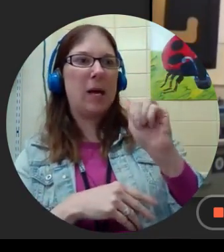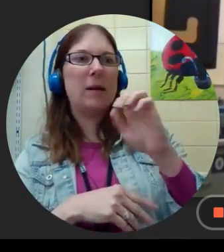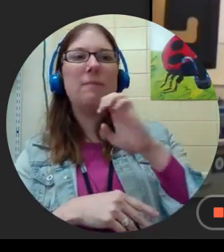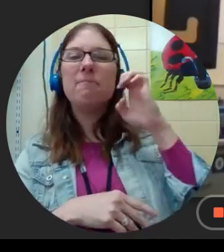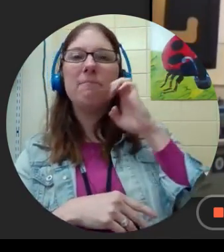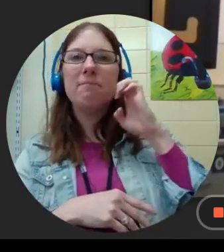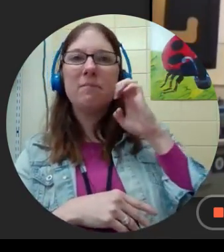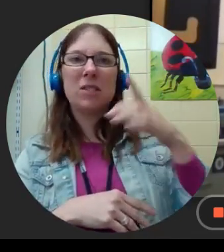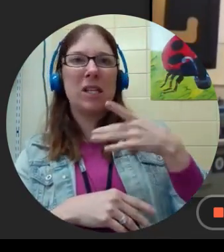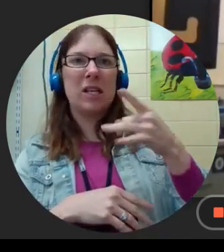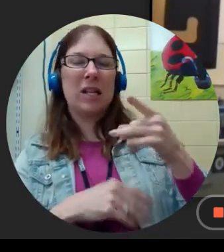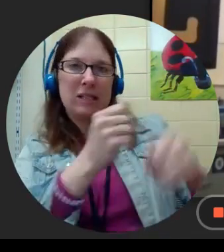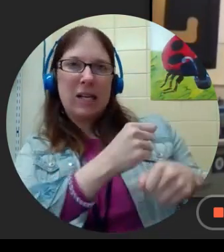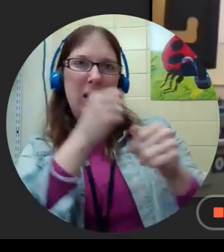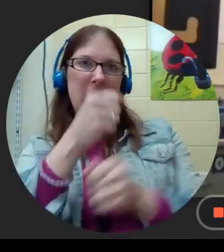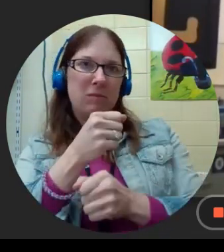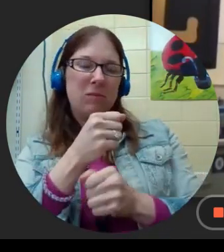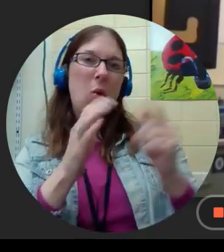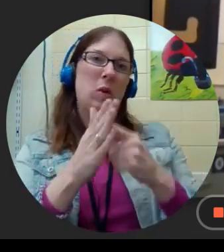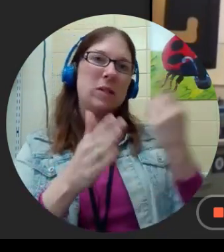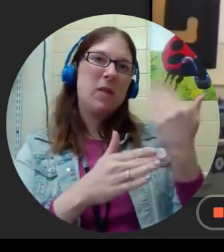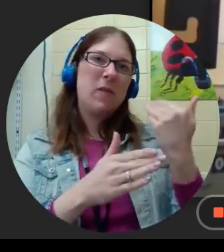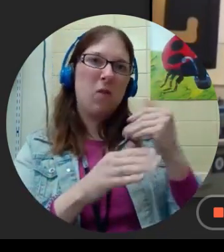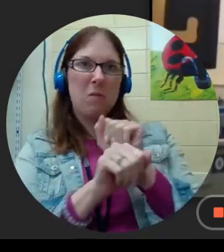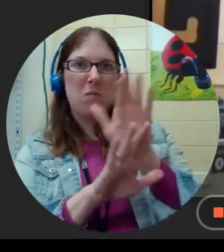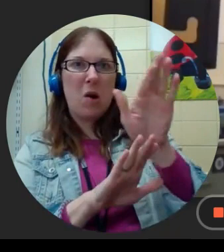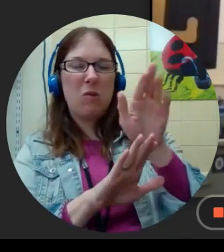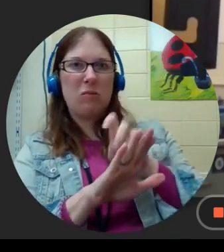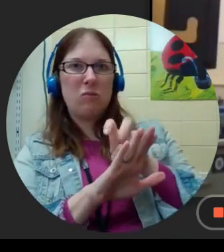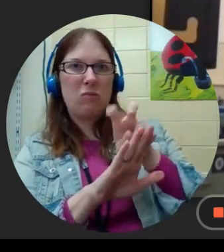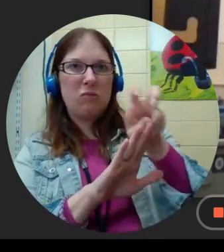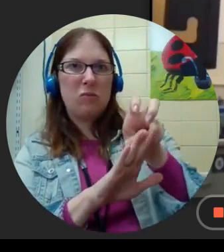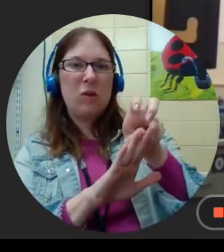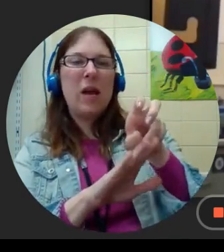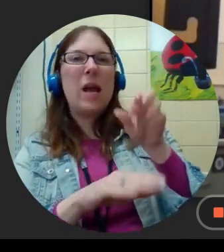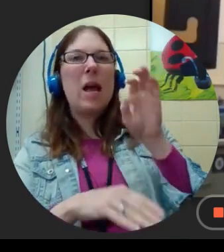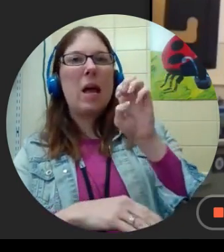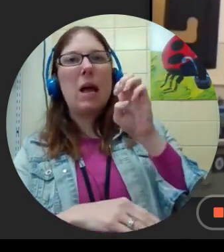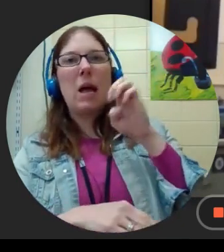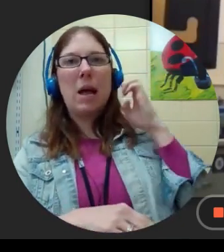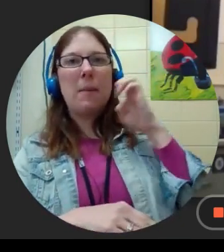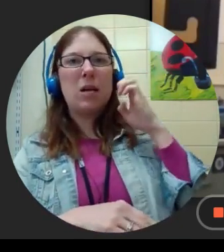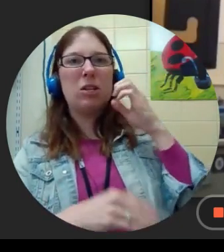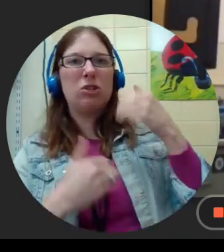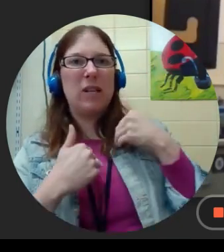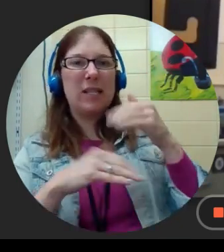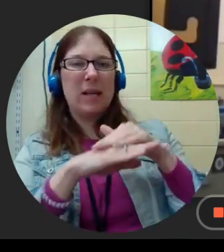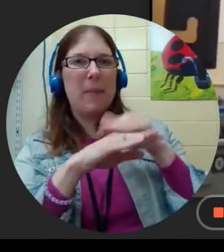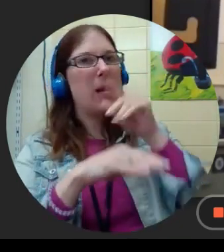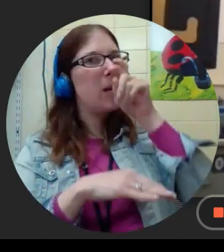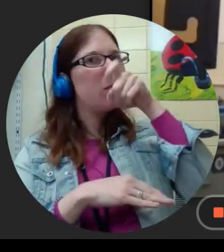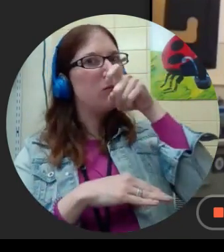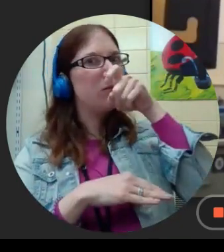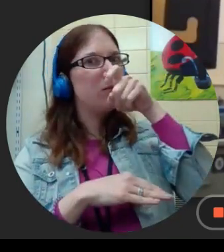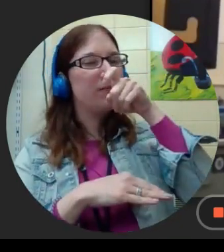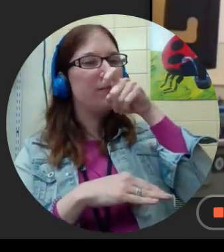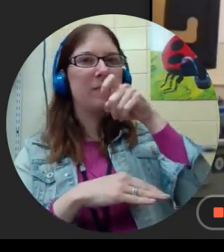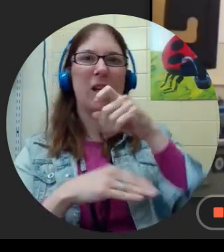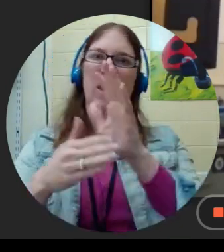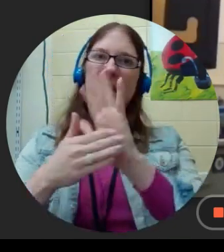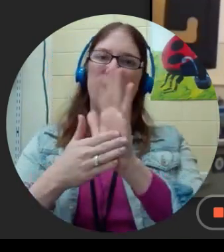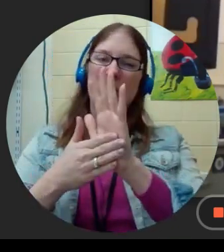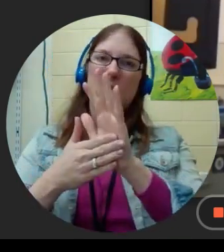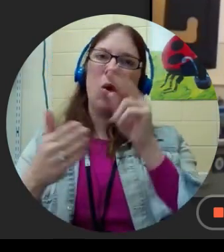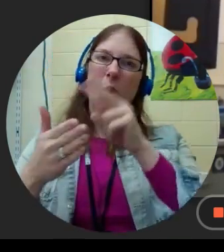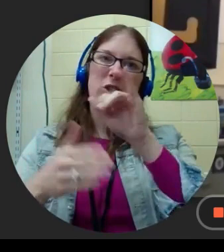once climbed Mount Katahdin. Emma has a pet parakeet. In my room, watching Jack describe me on the video, even